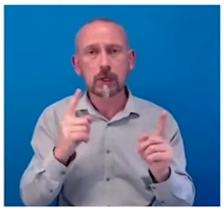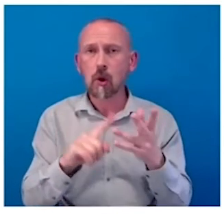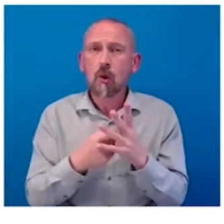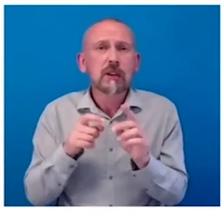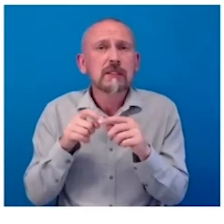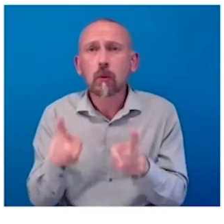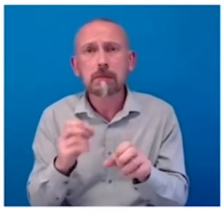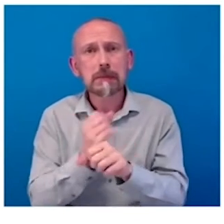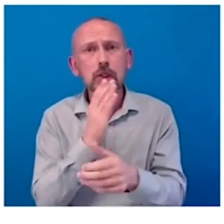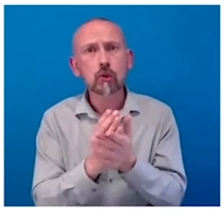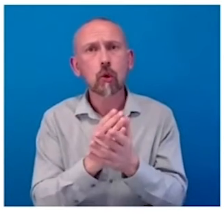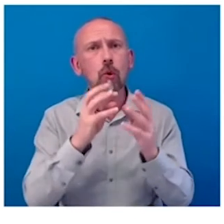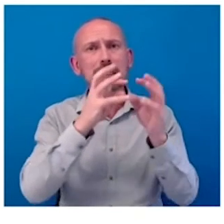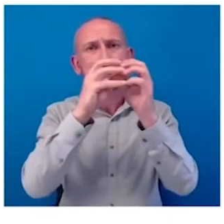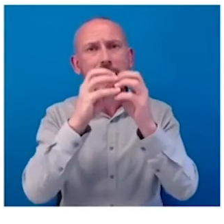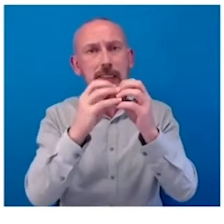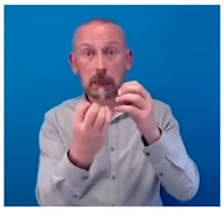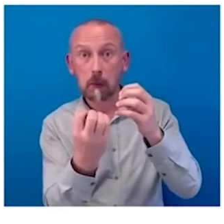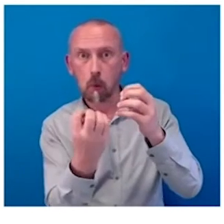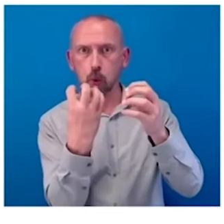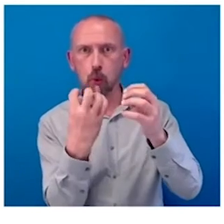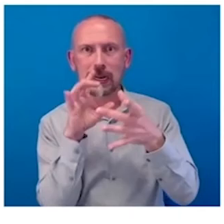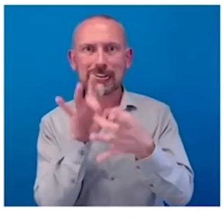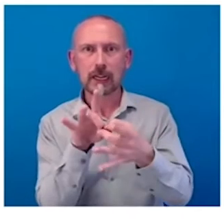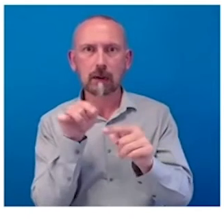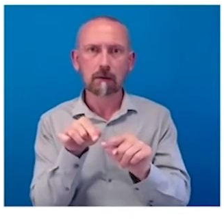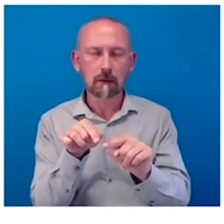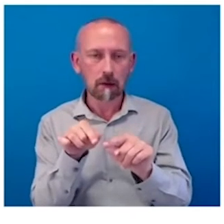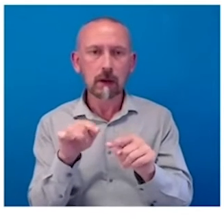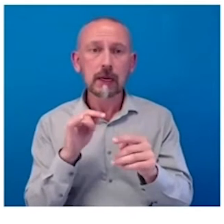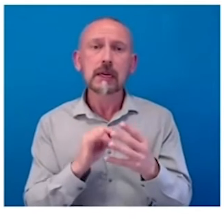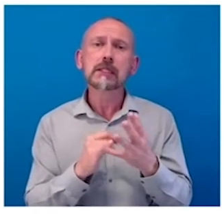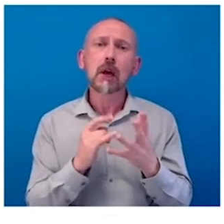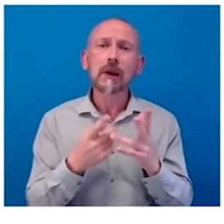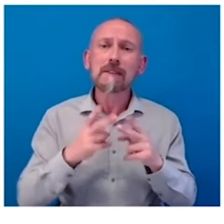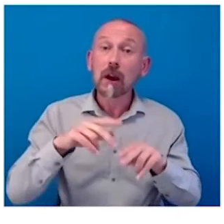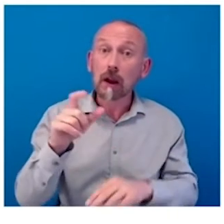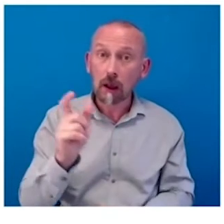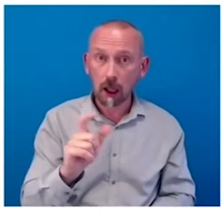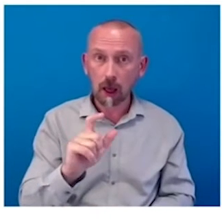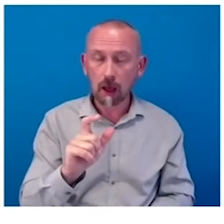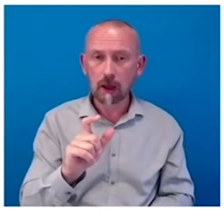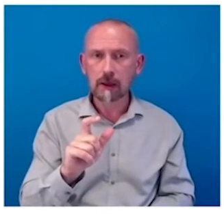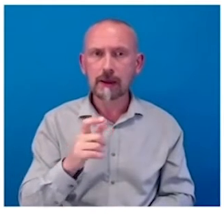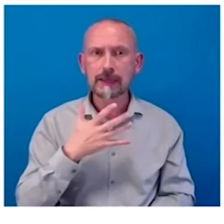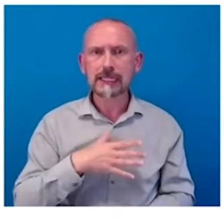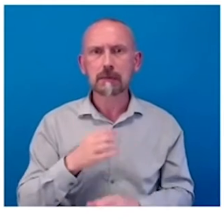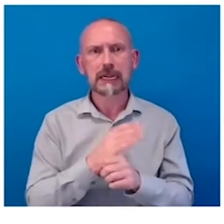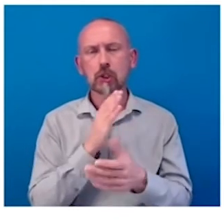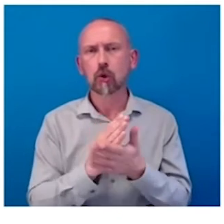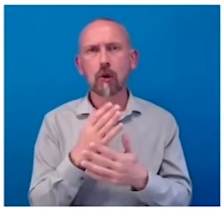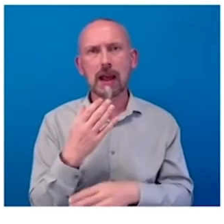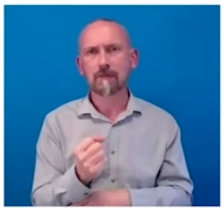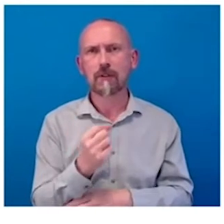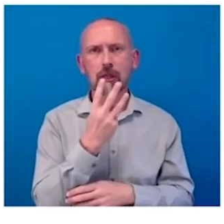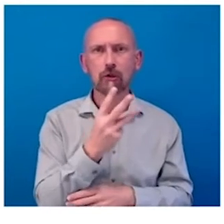surrounding text. And in terms of color, if you distinguish them by color, you need to make sure there's at least a 3:1 color contrast